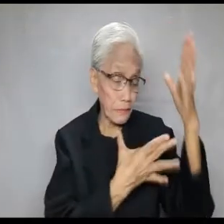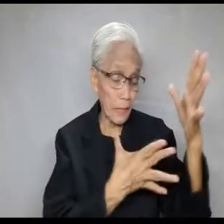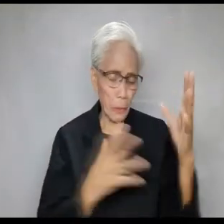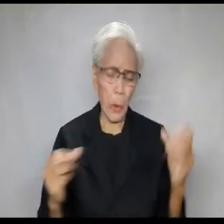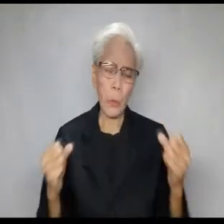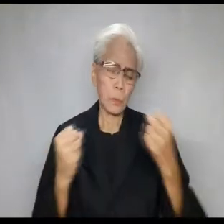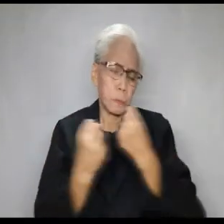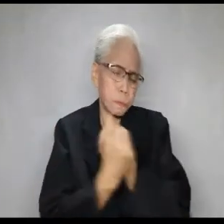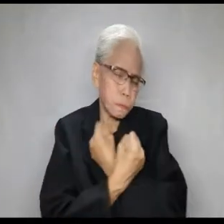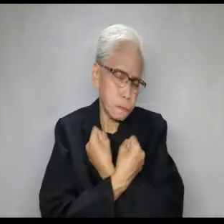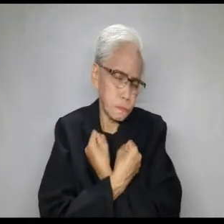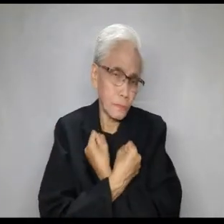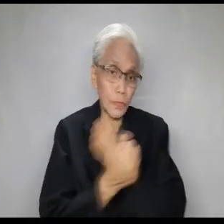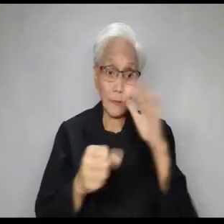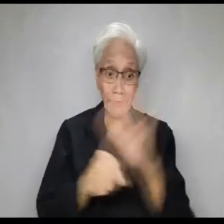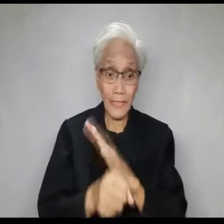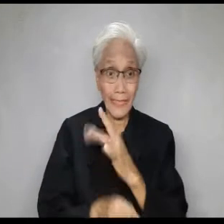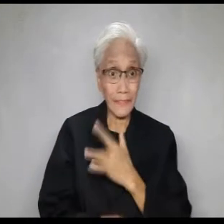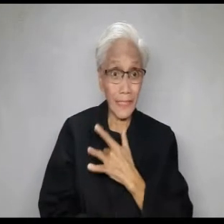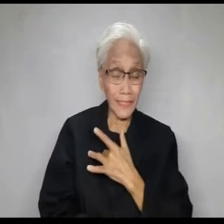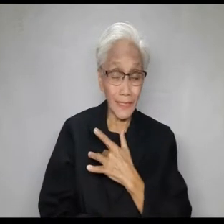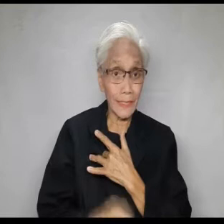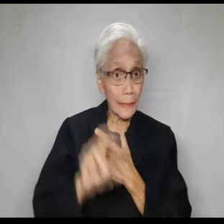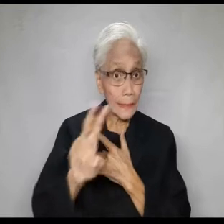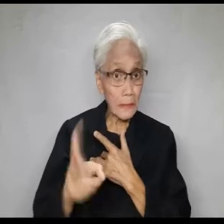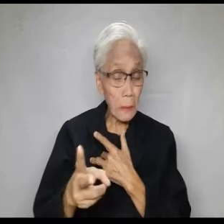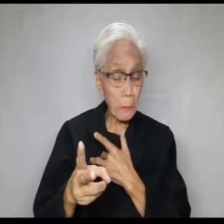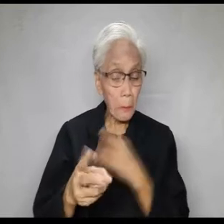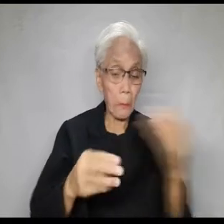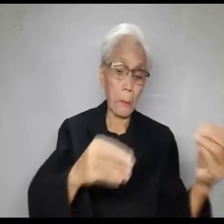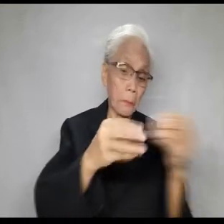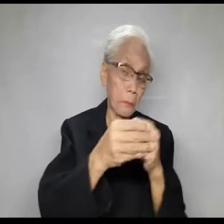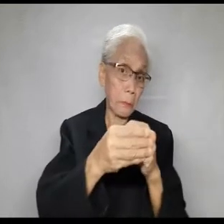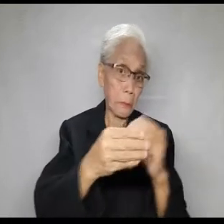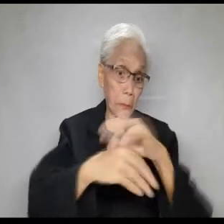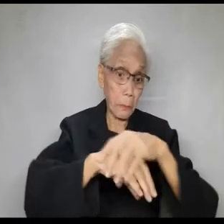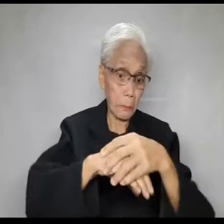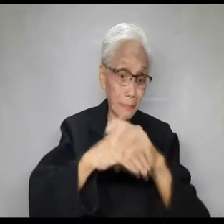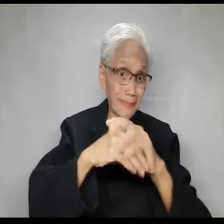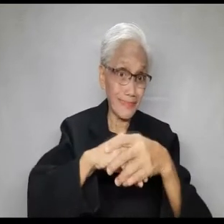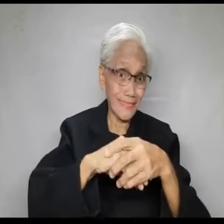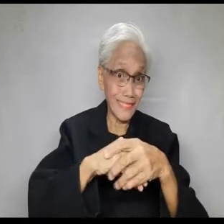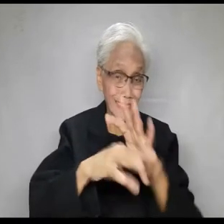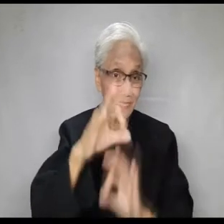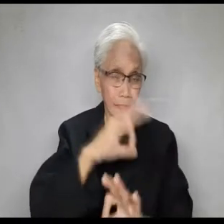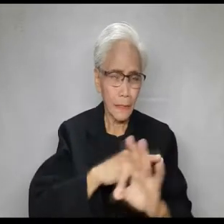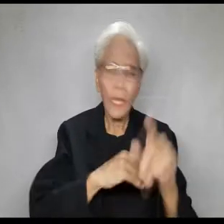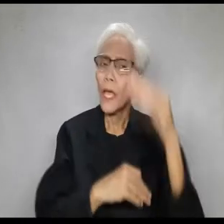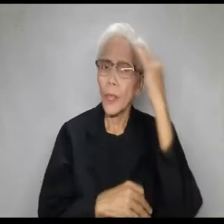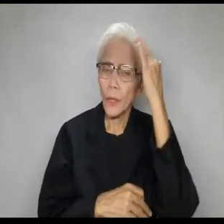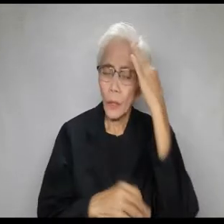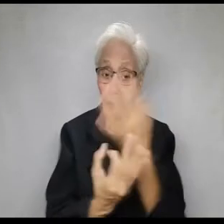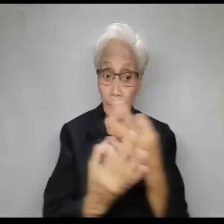him, withholding no affection. Second, the father puts sandals on his son's feet. You